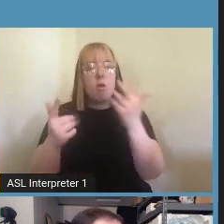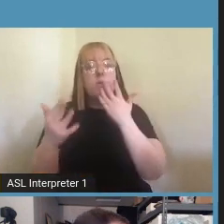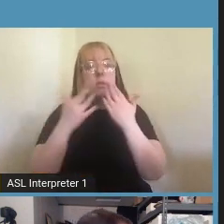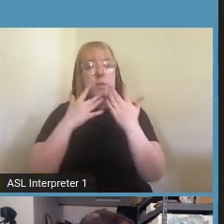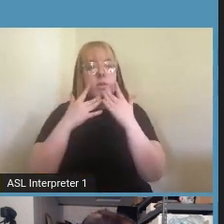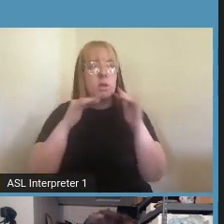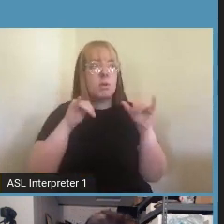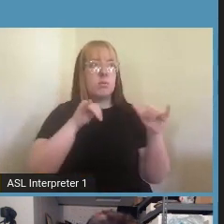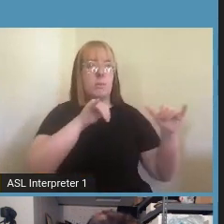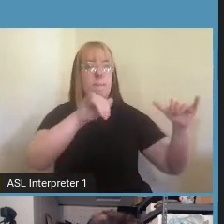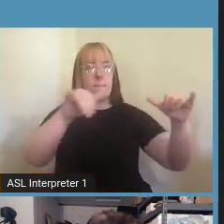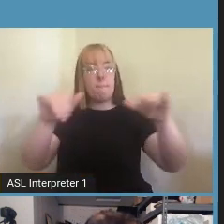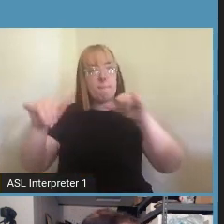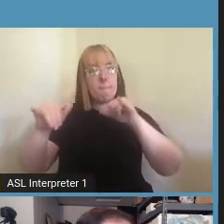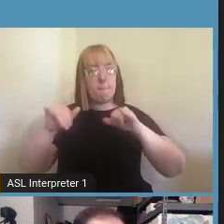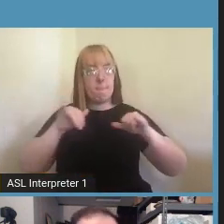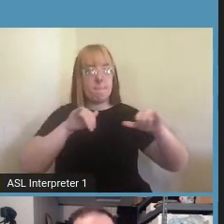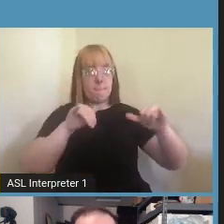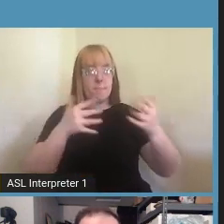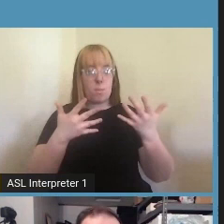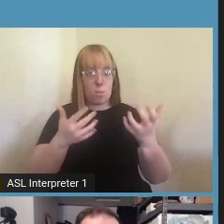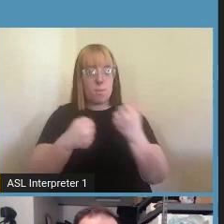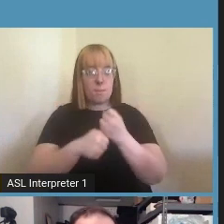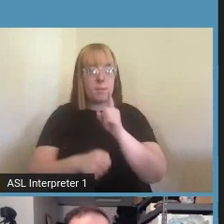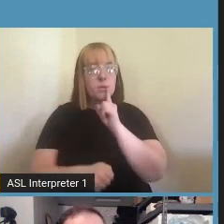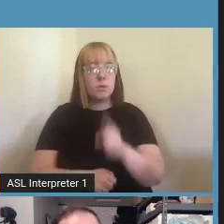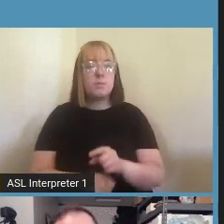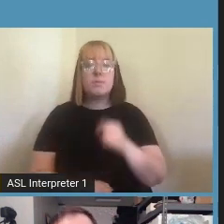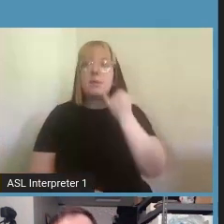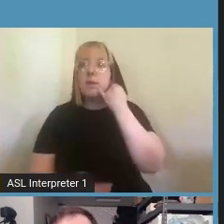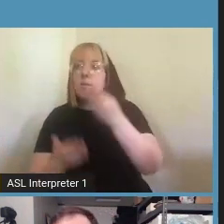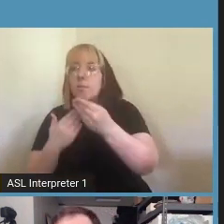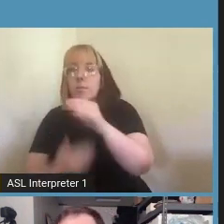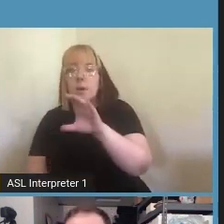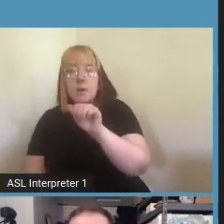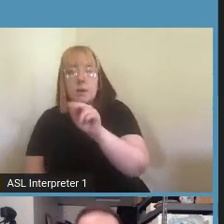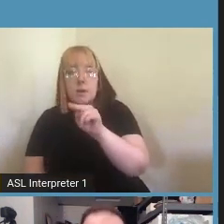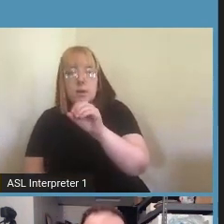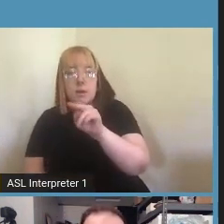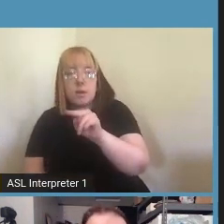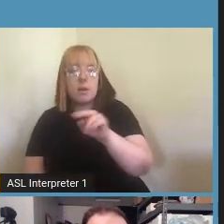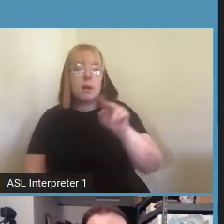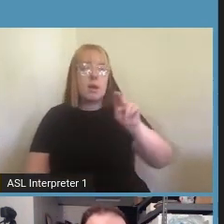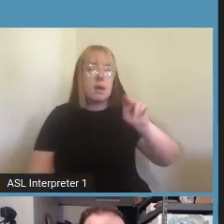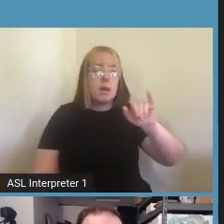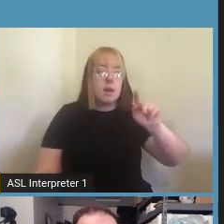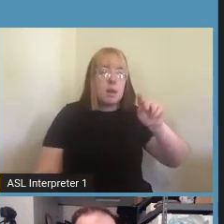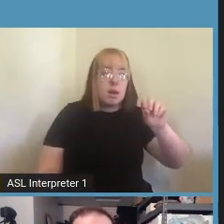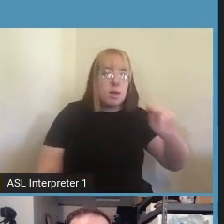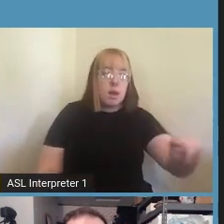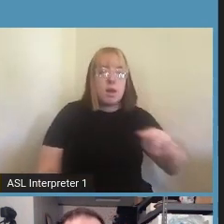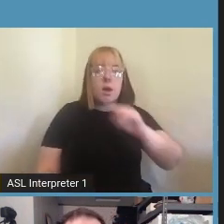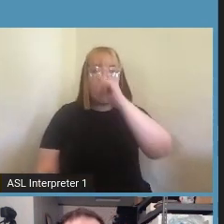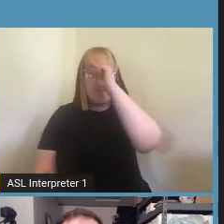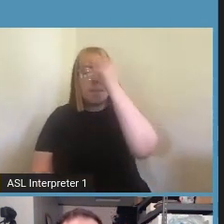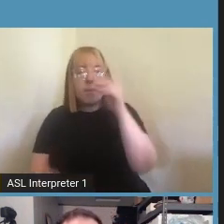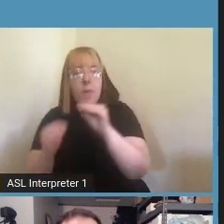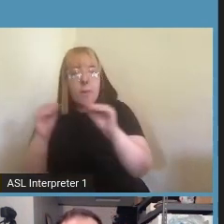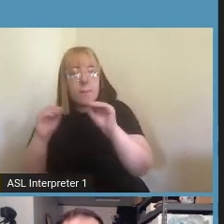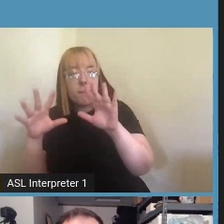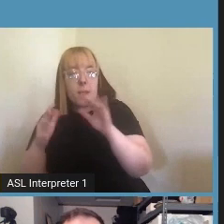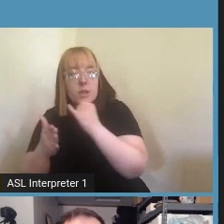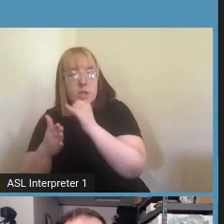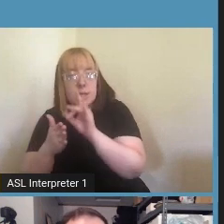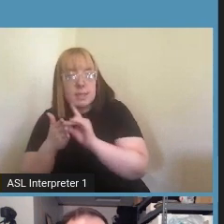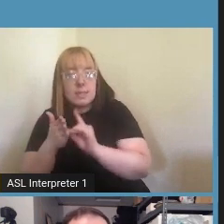fairly similar. If we got Canon or Nikon or Blackmagic Design, some of those sensors, they